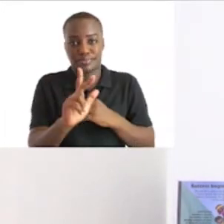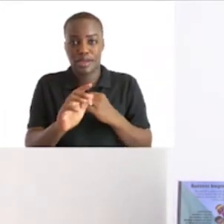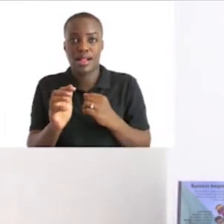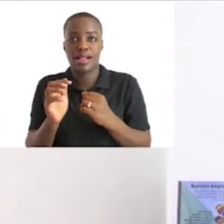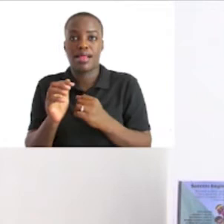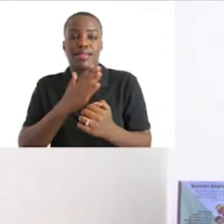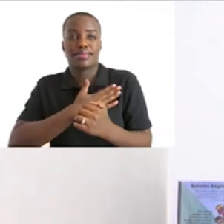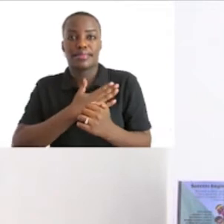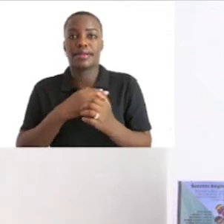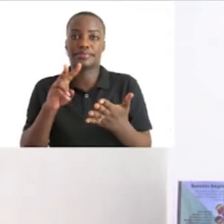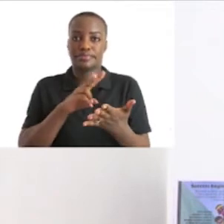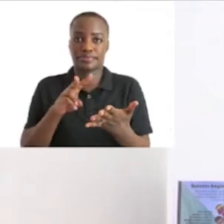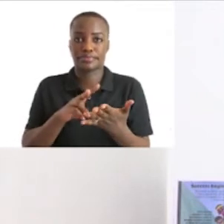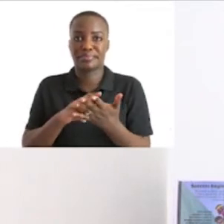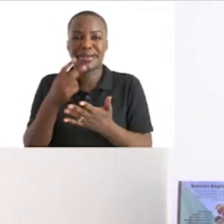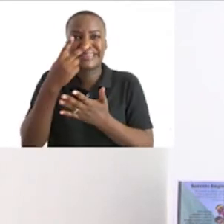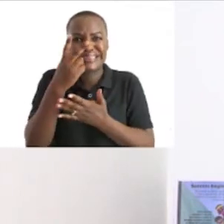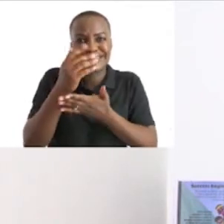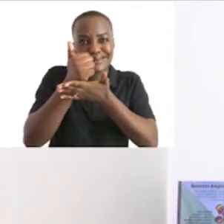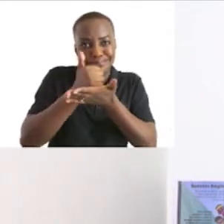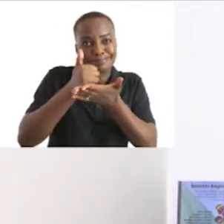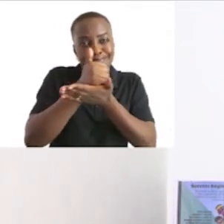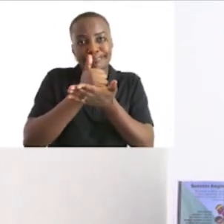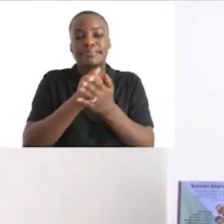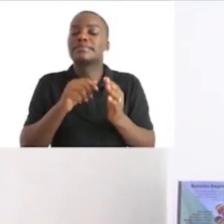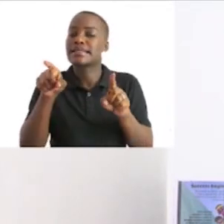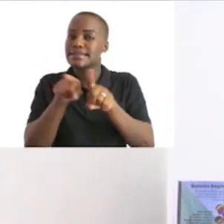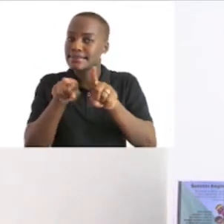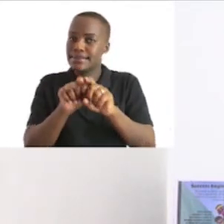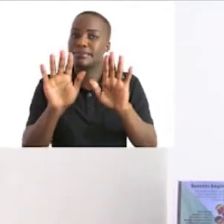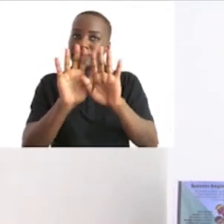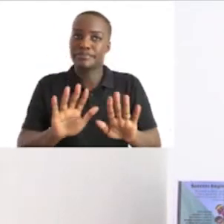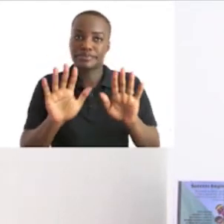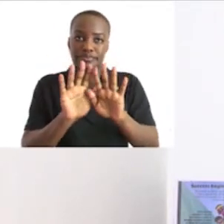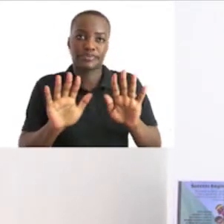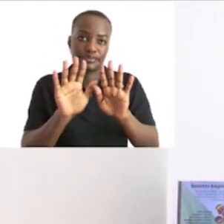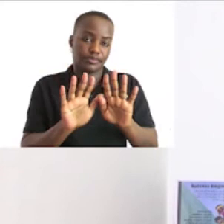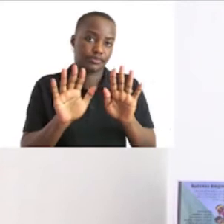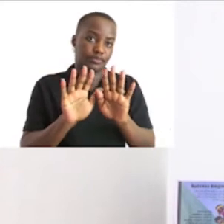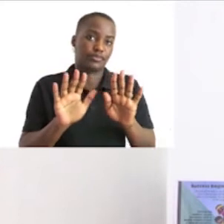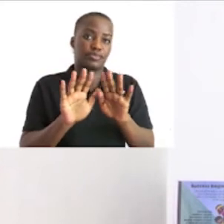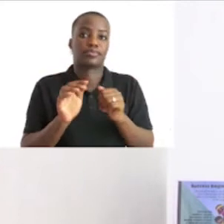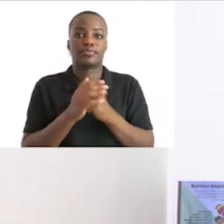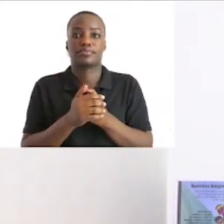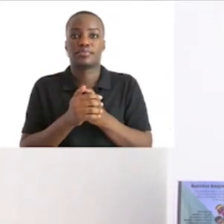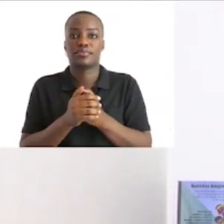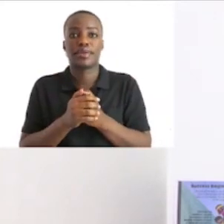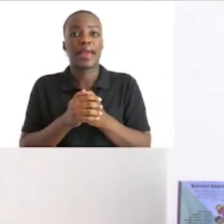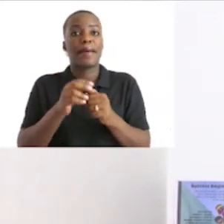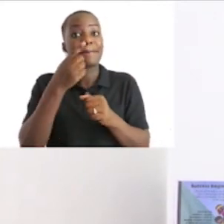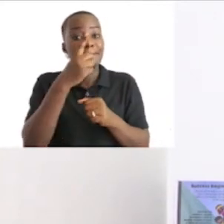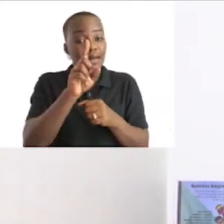reading. But to make it clearer, we are going to color or shade. Remember to use